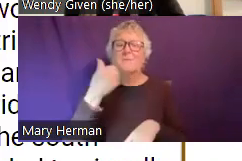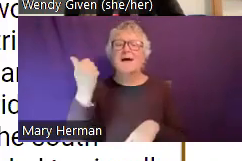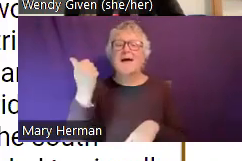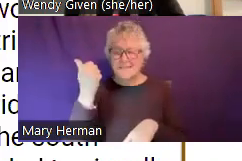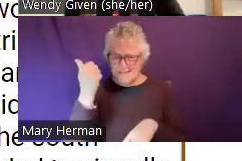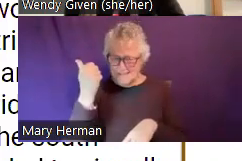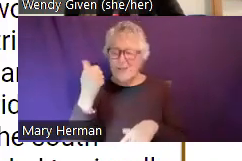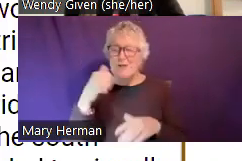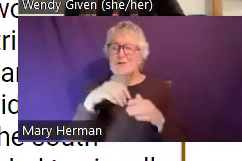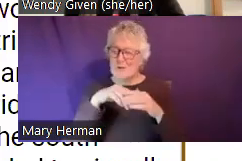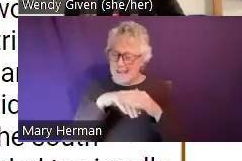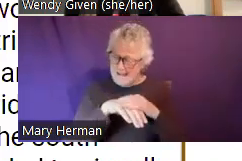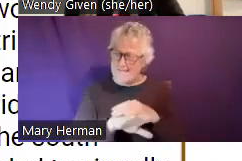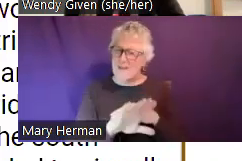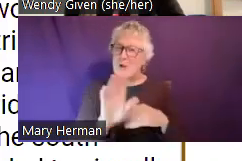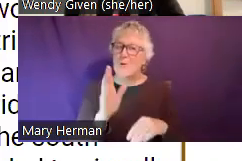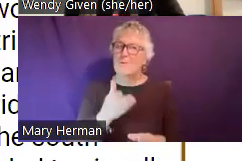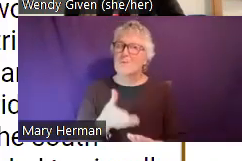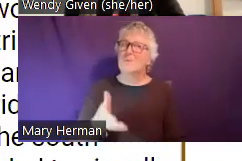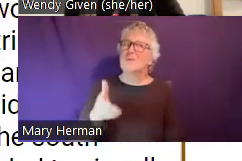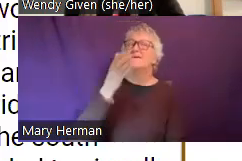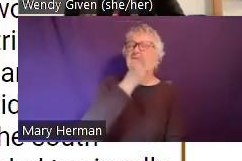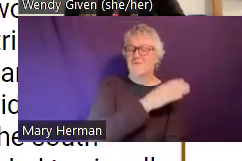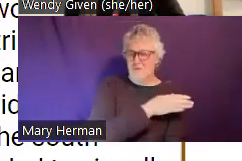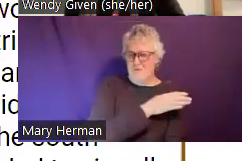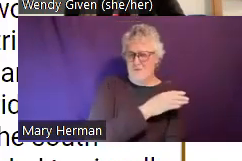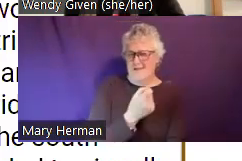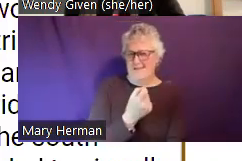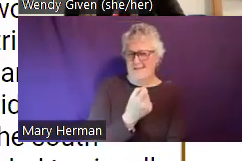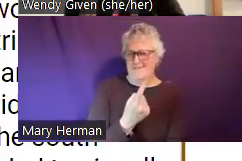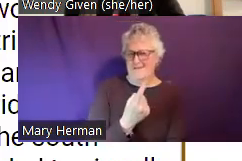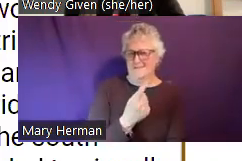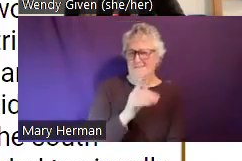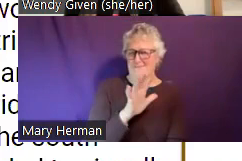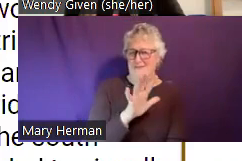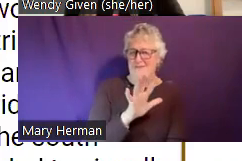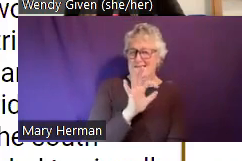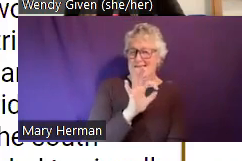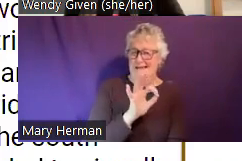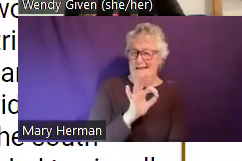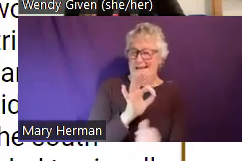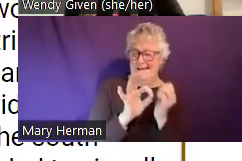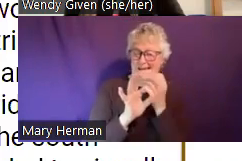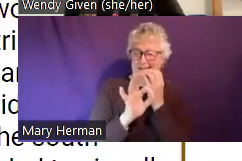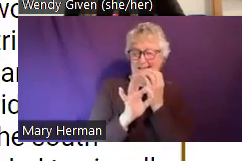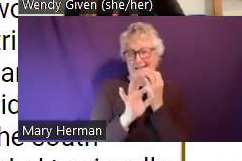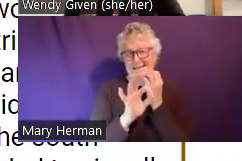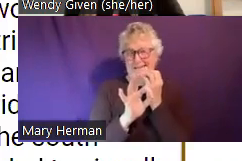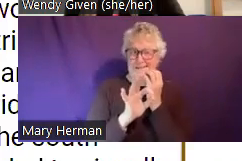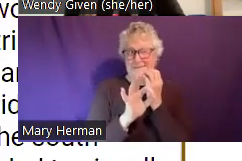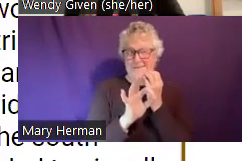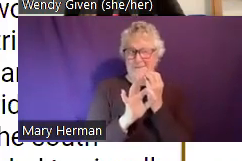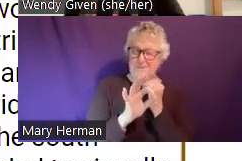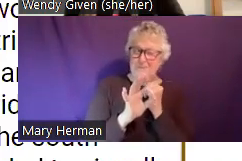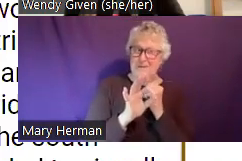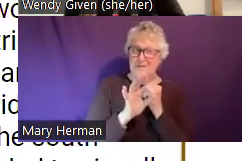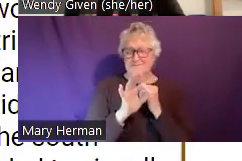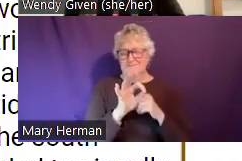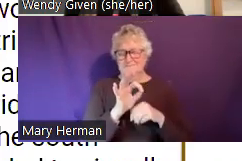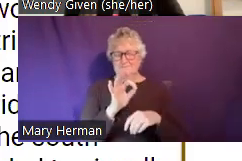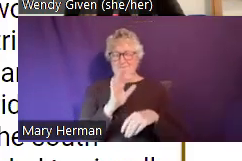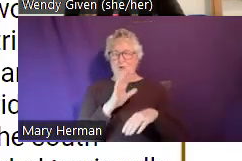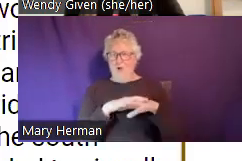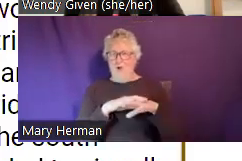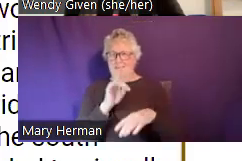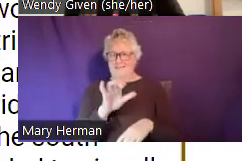11:30 p.m. on December 6th, just to make sure you're not having any issues logging in. Right, and